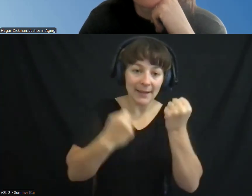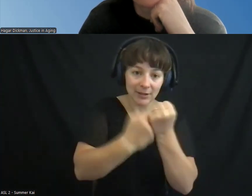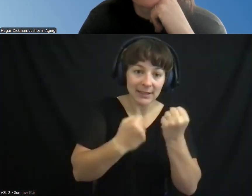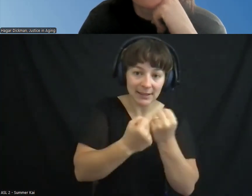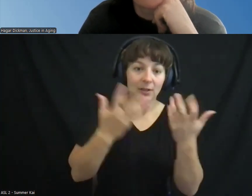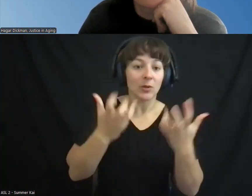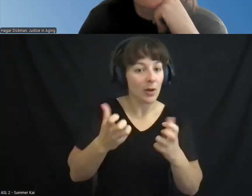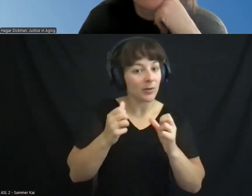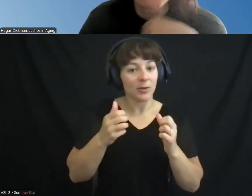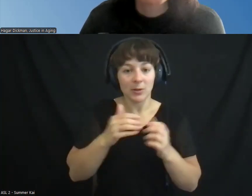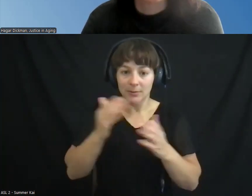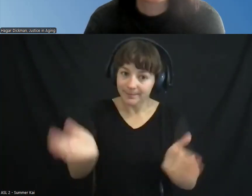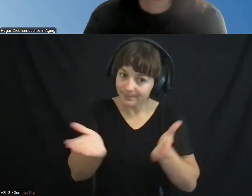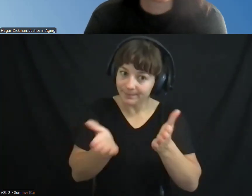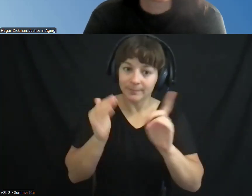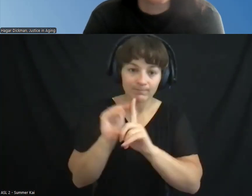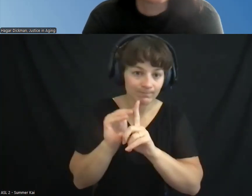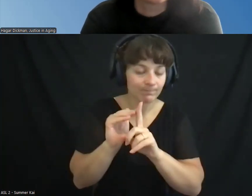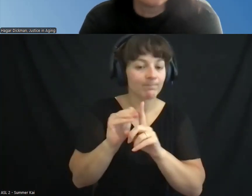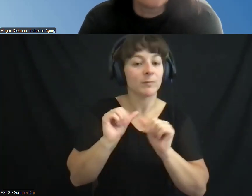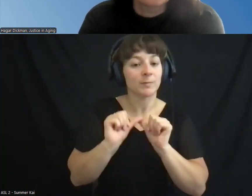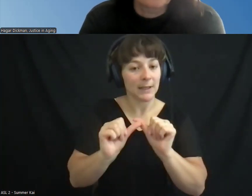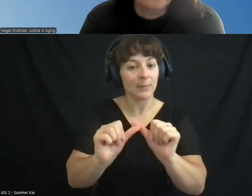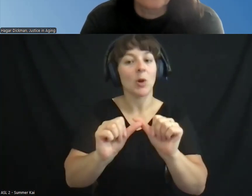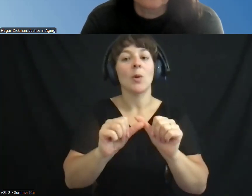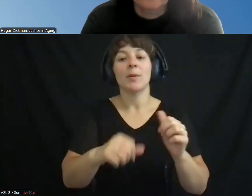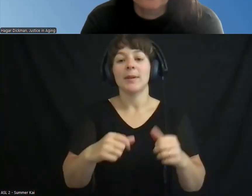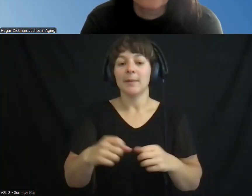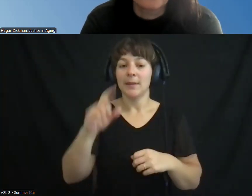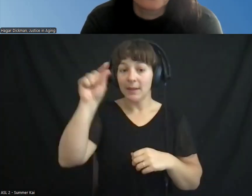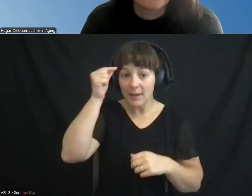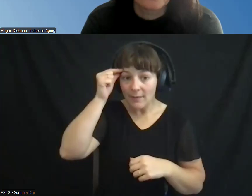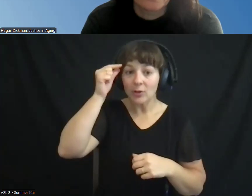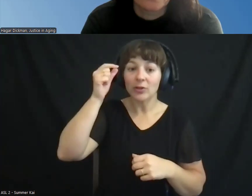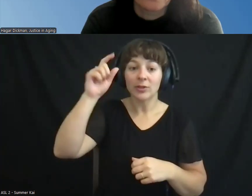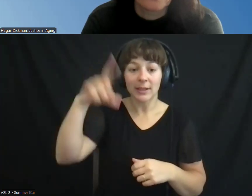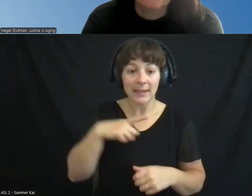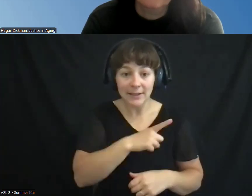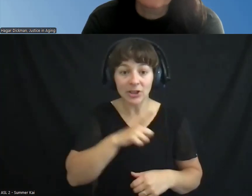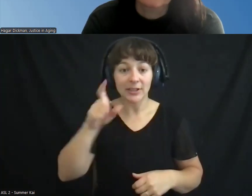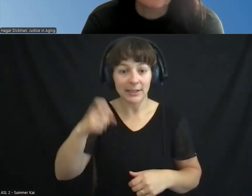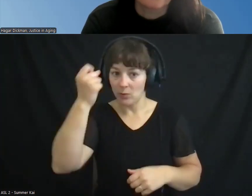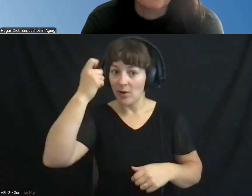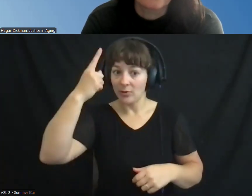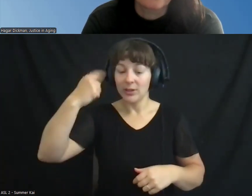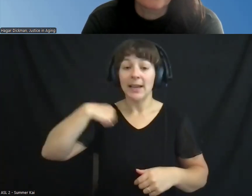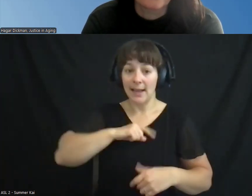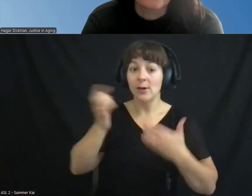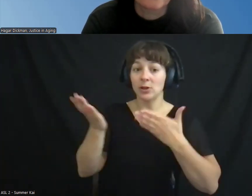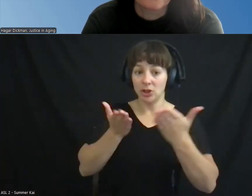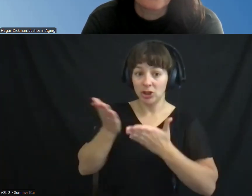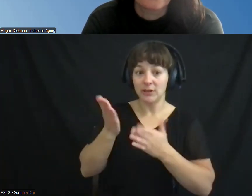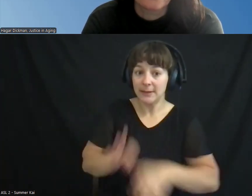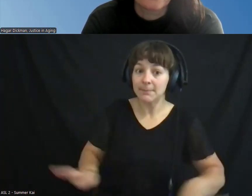want to make sure that the legislature and governor still understand how important these services are to members of our community.